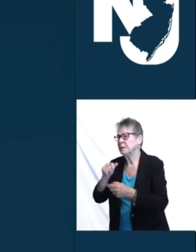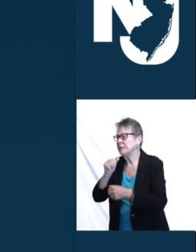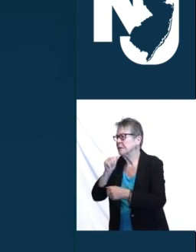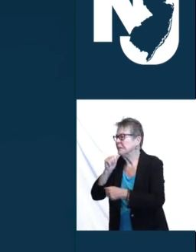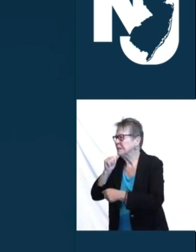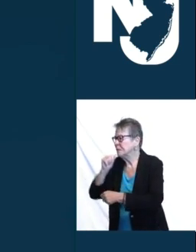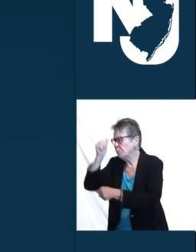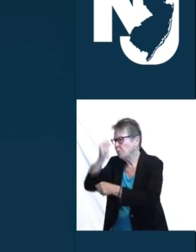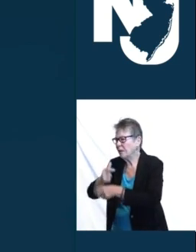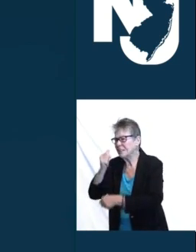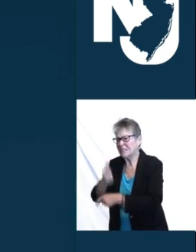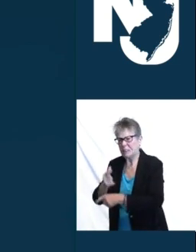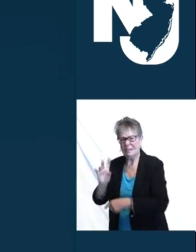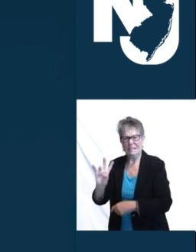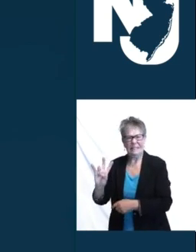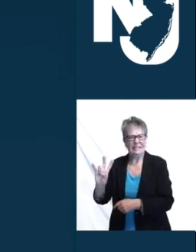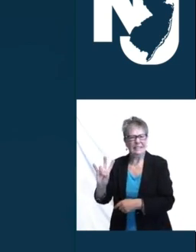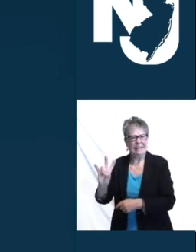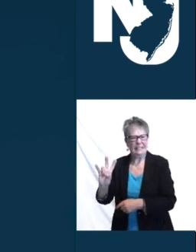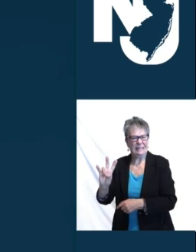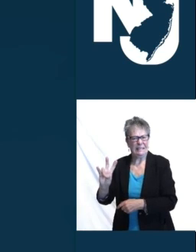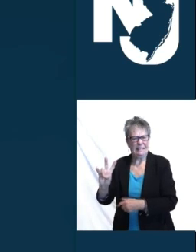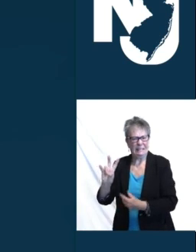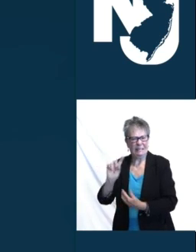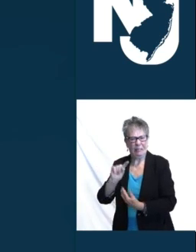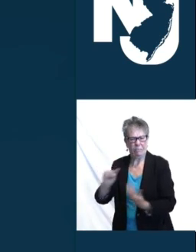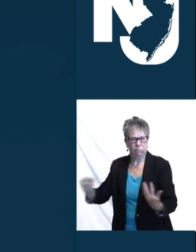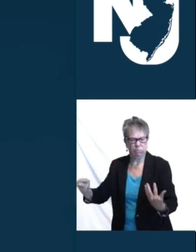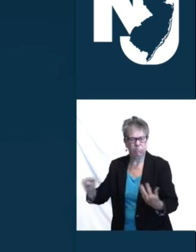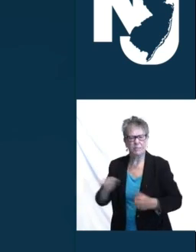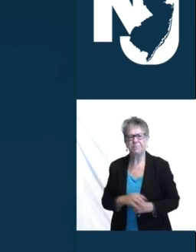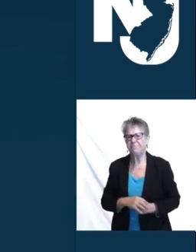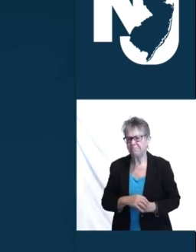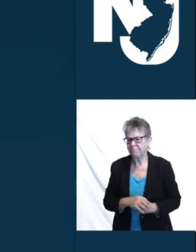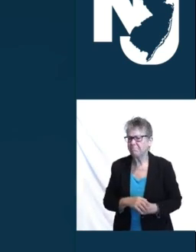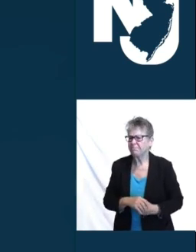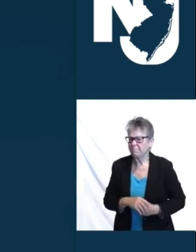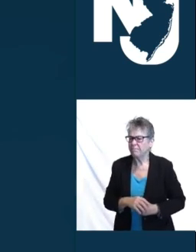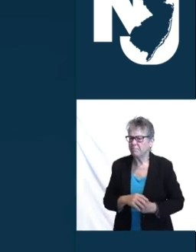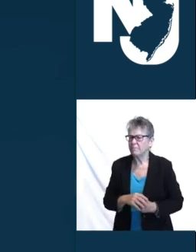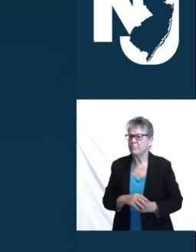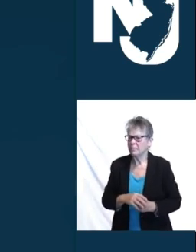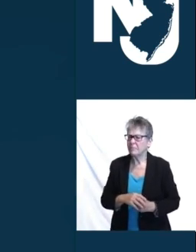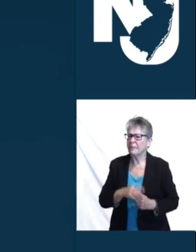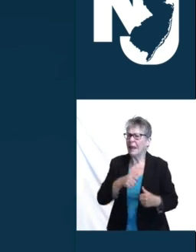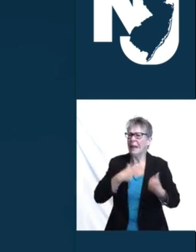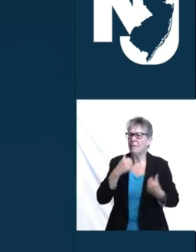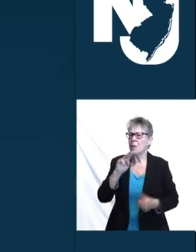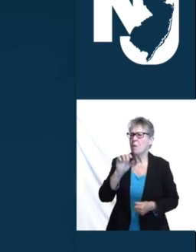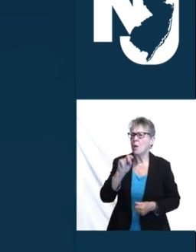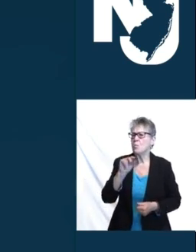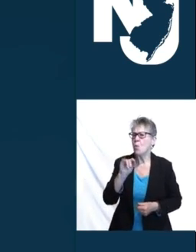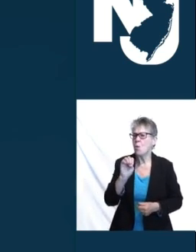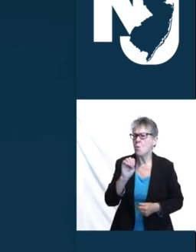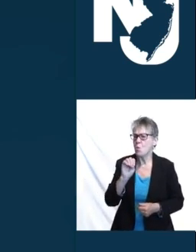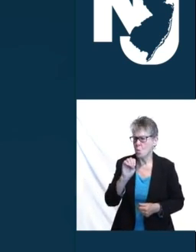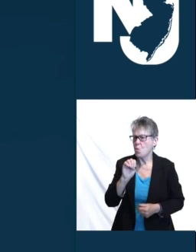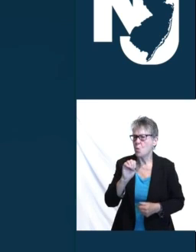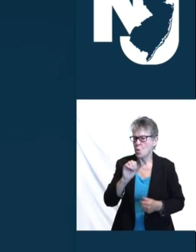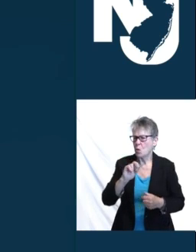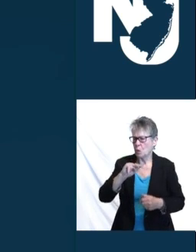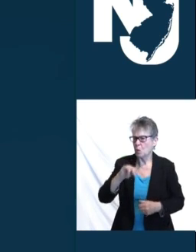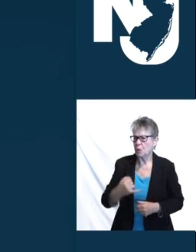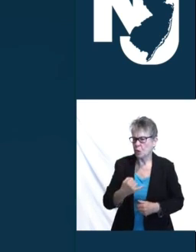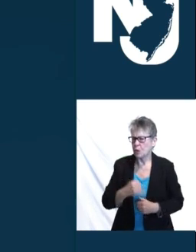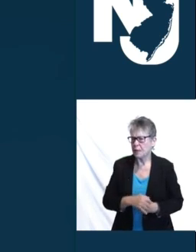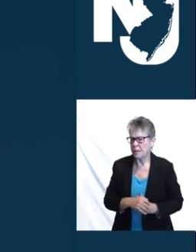Gloria. Robert was 69 years old. Andrea reminded me of 2 things. Number 1, that she and both of their